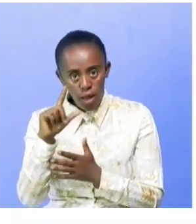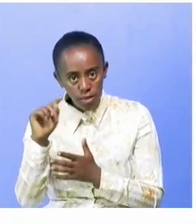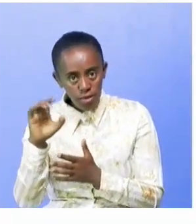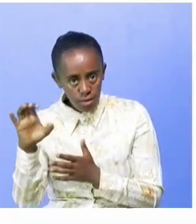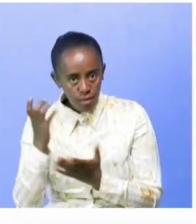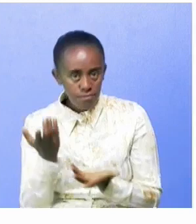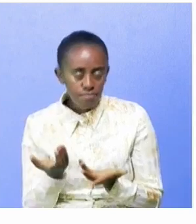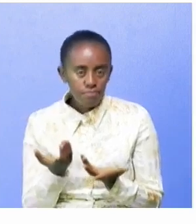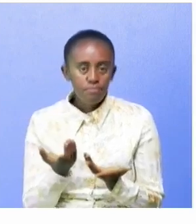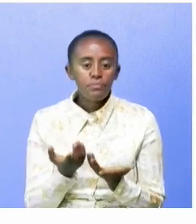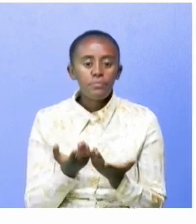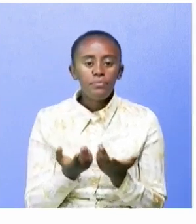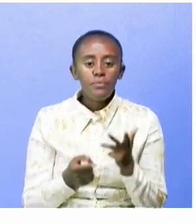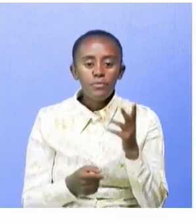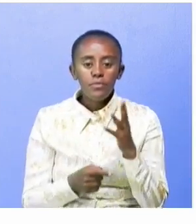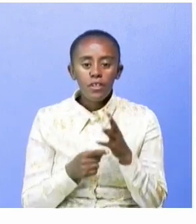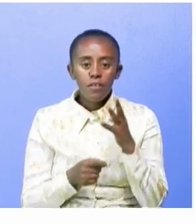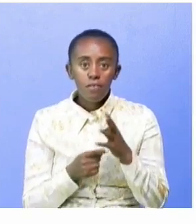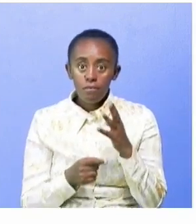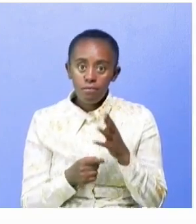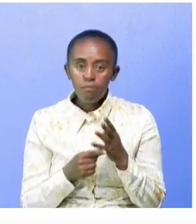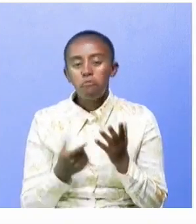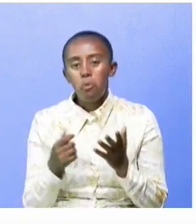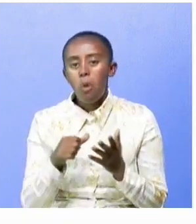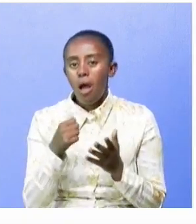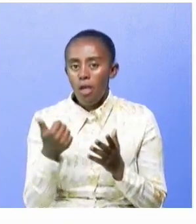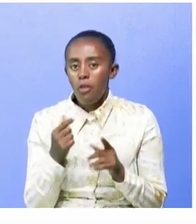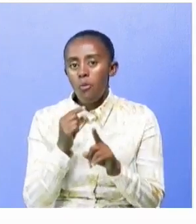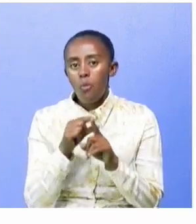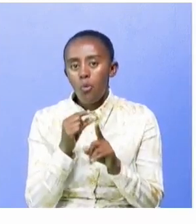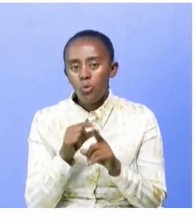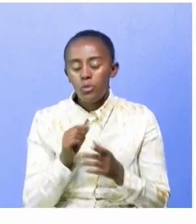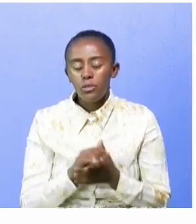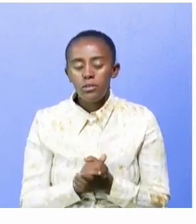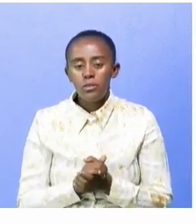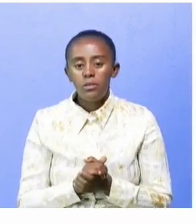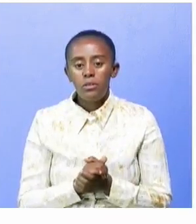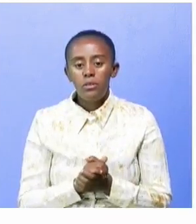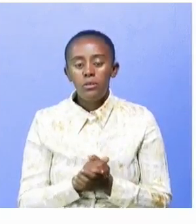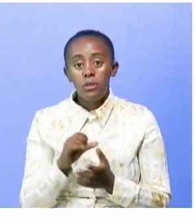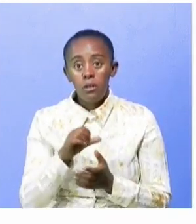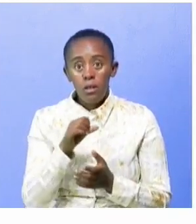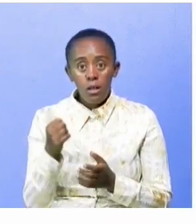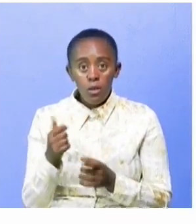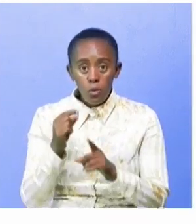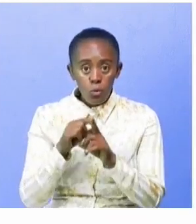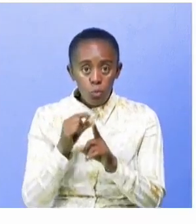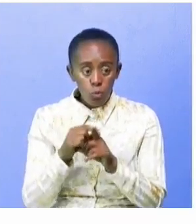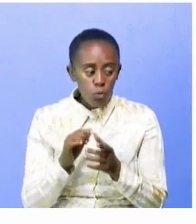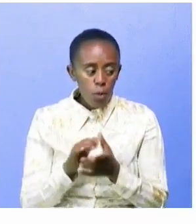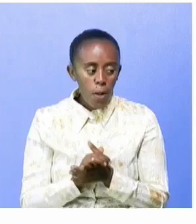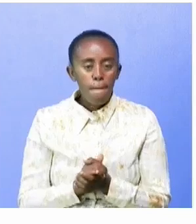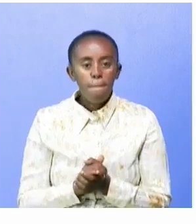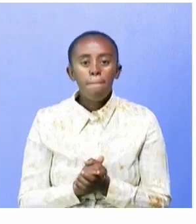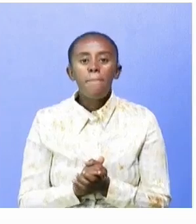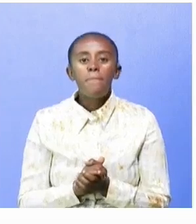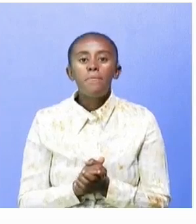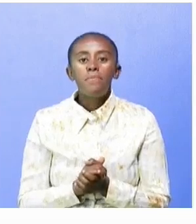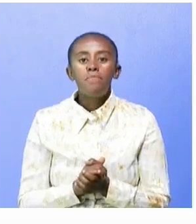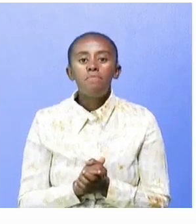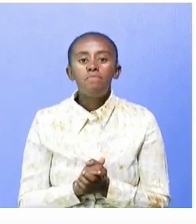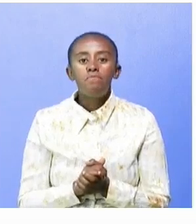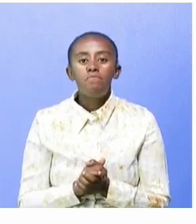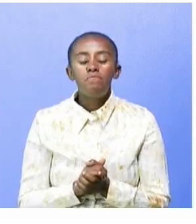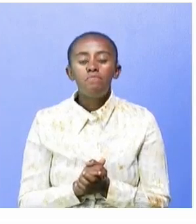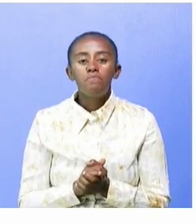about the other word that we could talk about? The other word that we're going to talk about today is